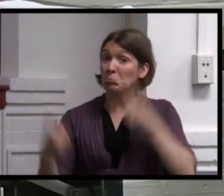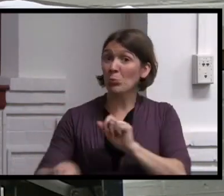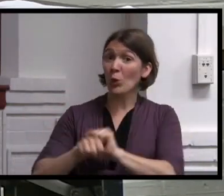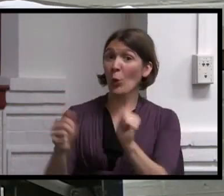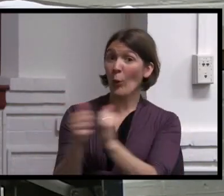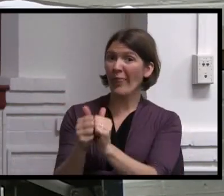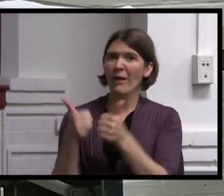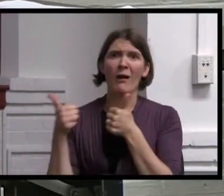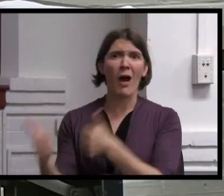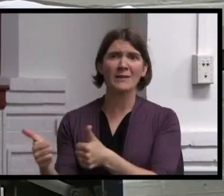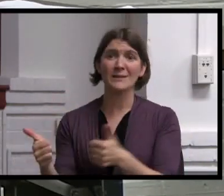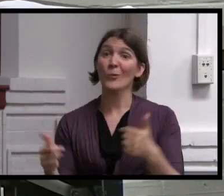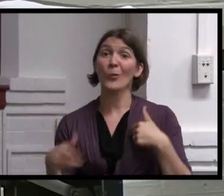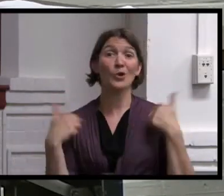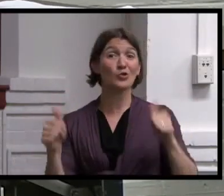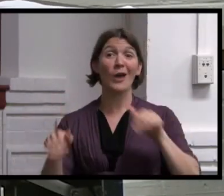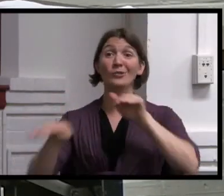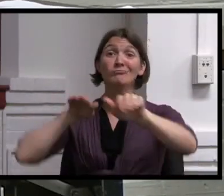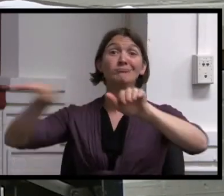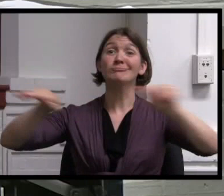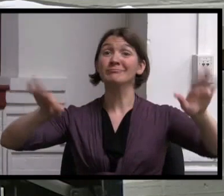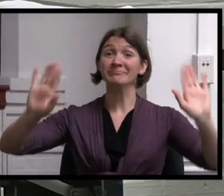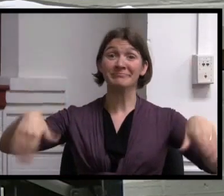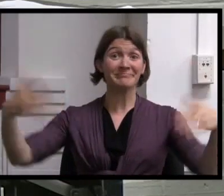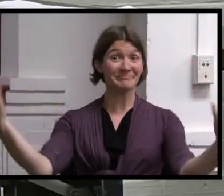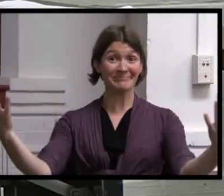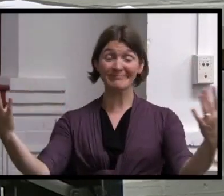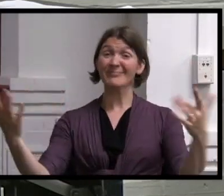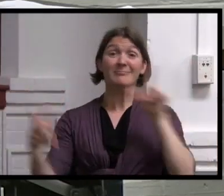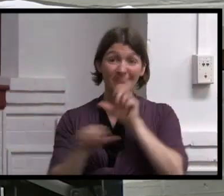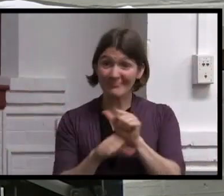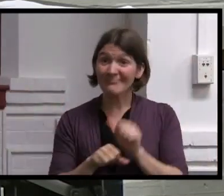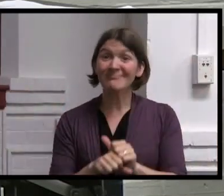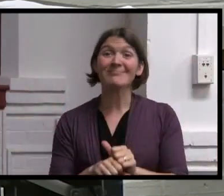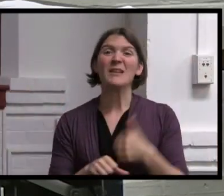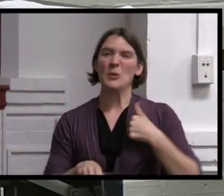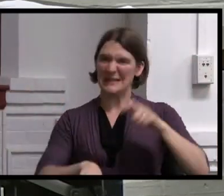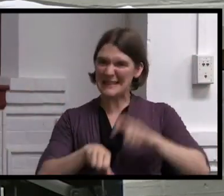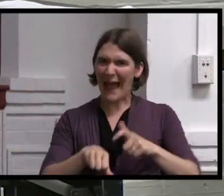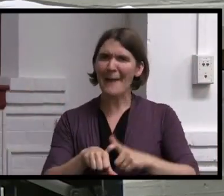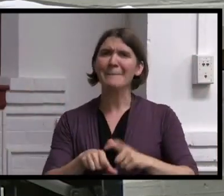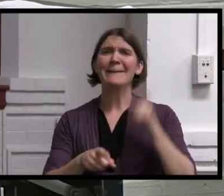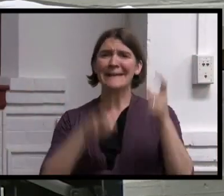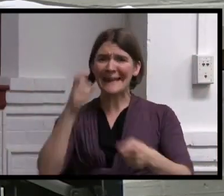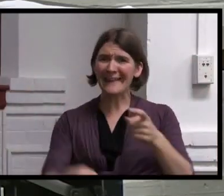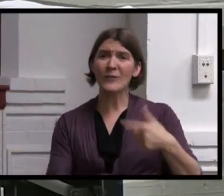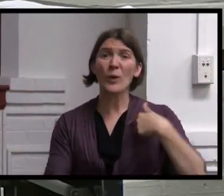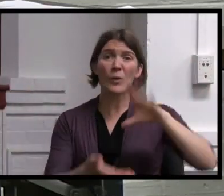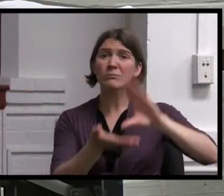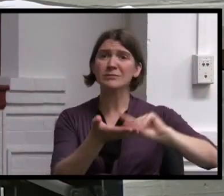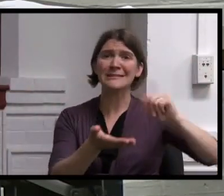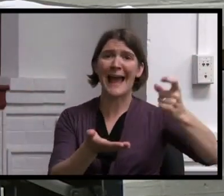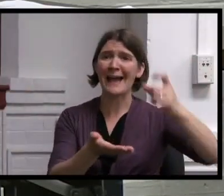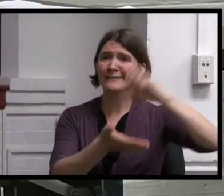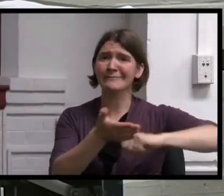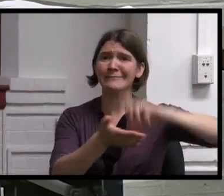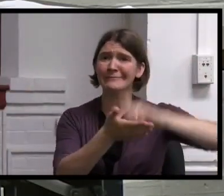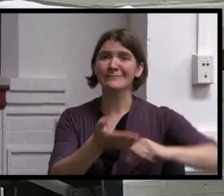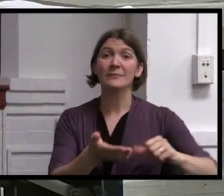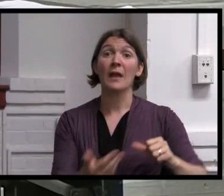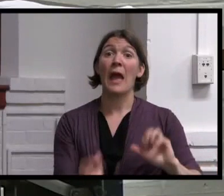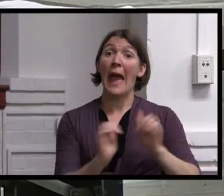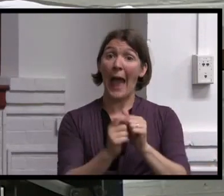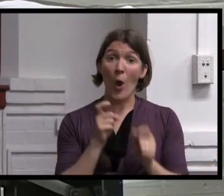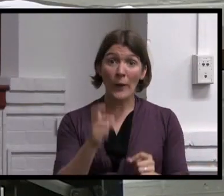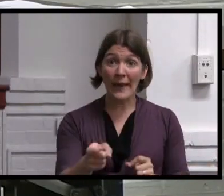So essentially, what we're trying to say is, you know, it's to the public, it's time to give, tax deductible. And there's three ways to